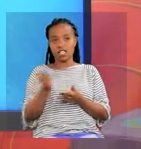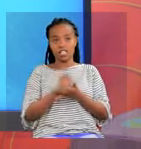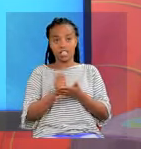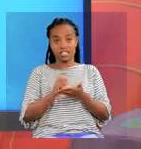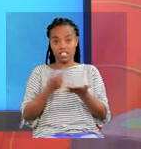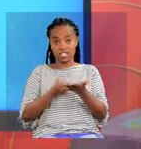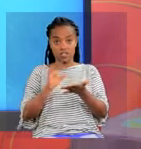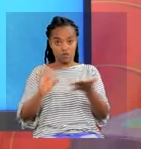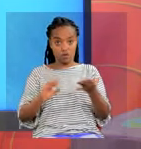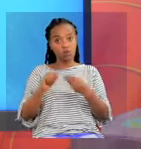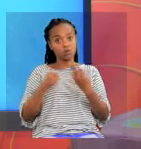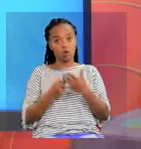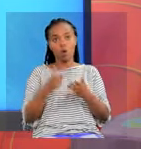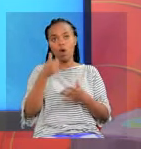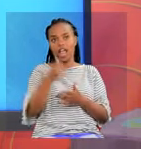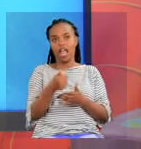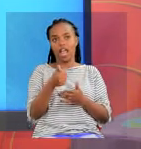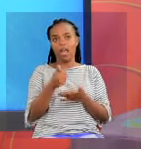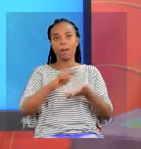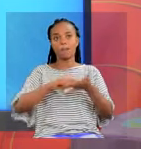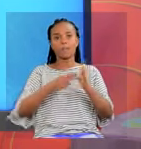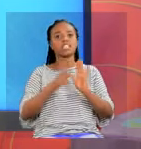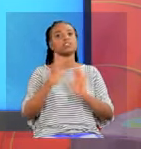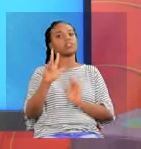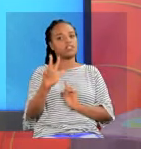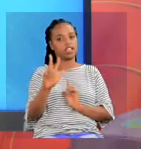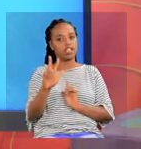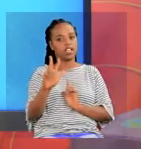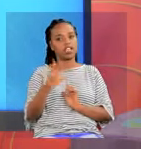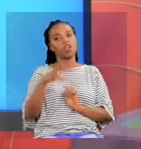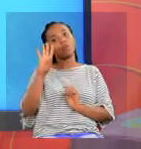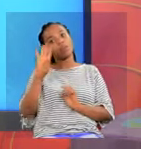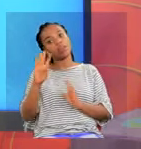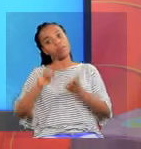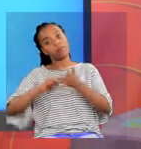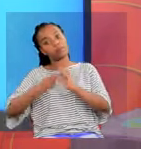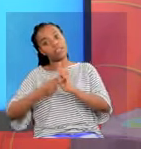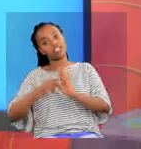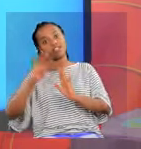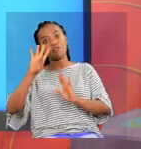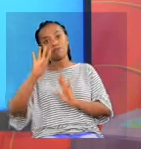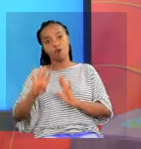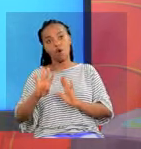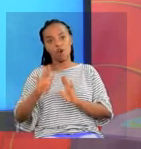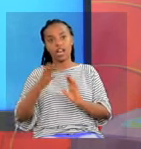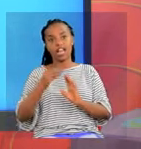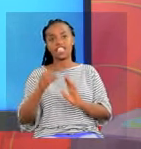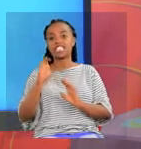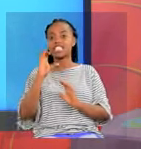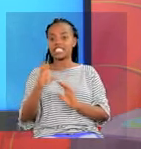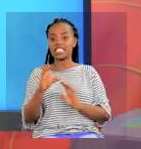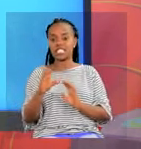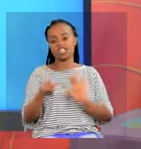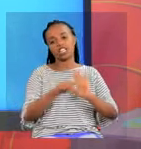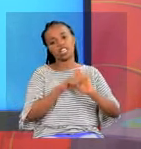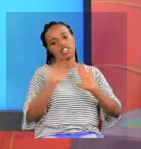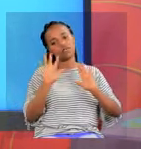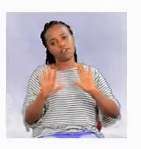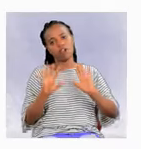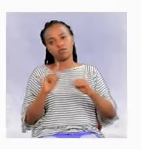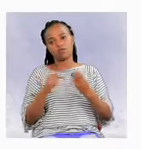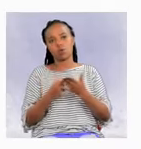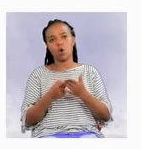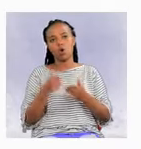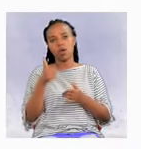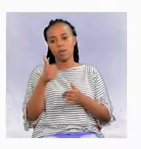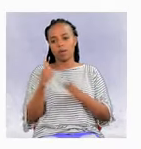form. So our a is this 3, our b is this 4, and our c is this negative 5. So in place